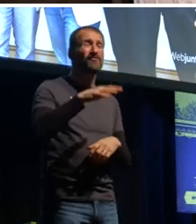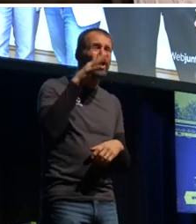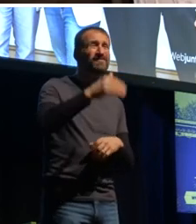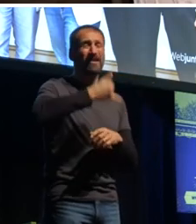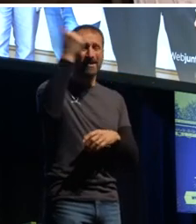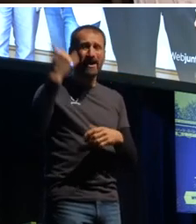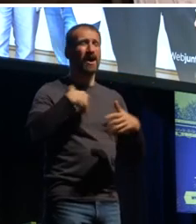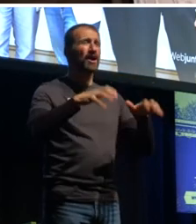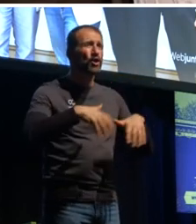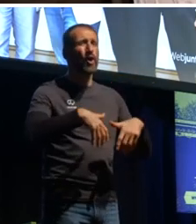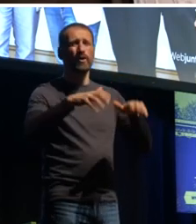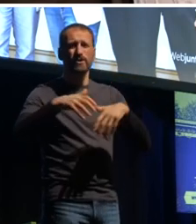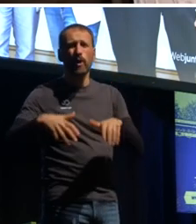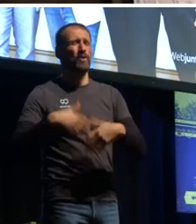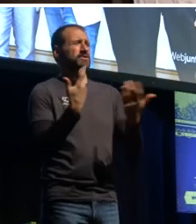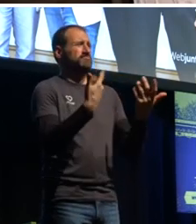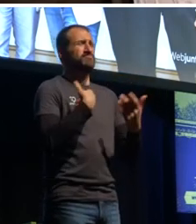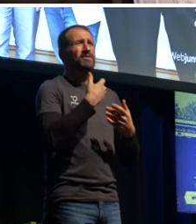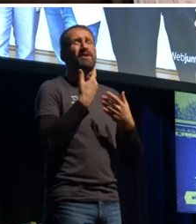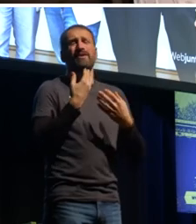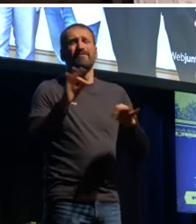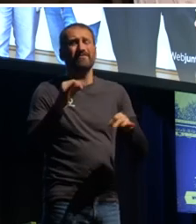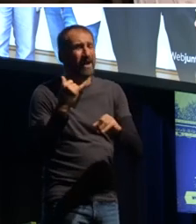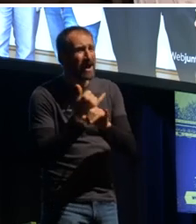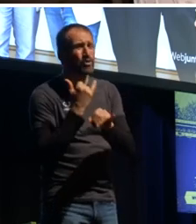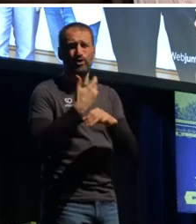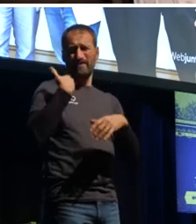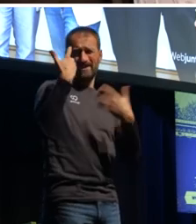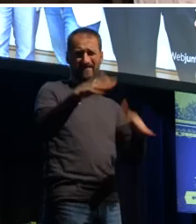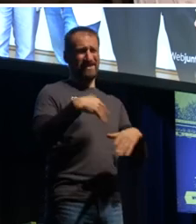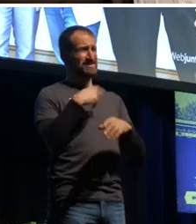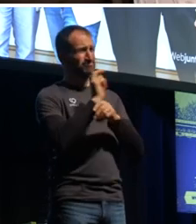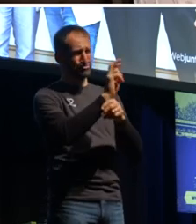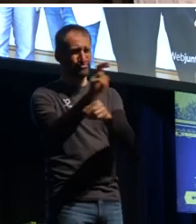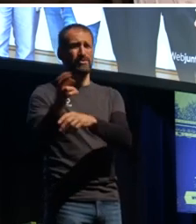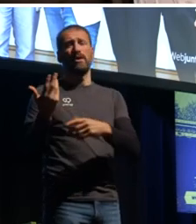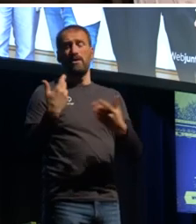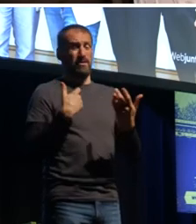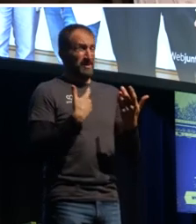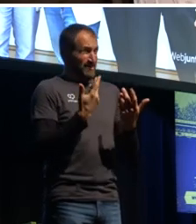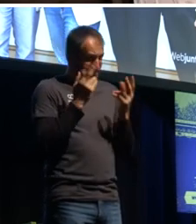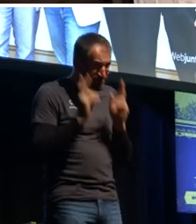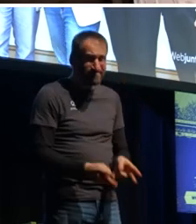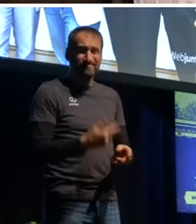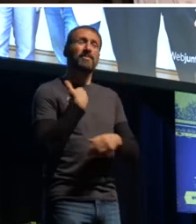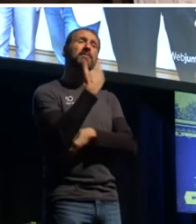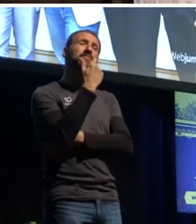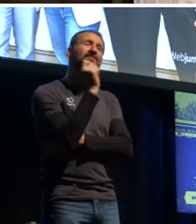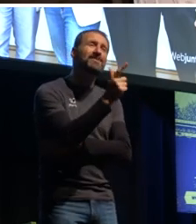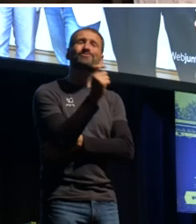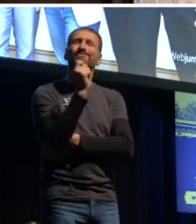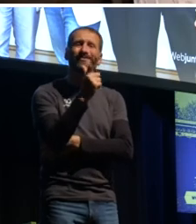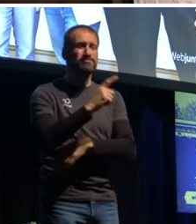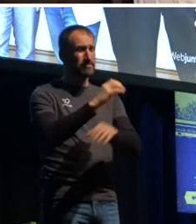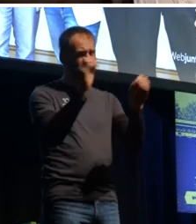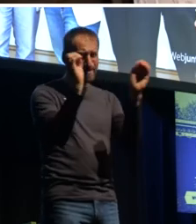coding, and freelancing for years. Just no place was willing to give me that